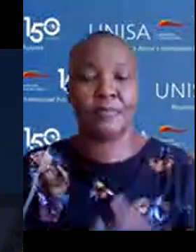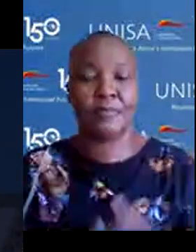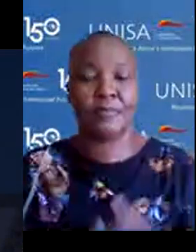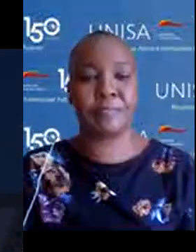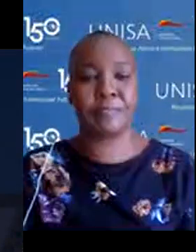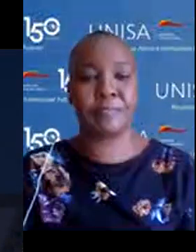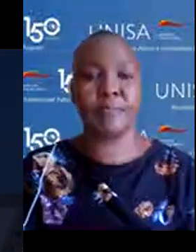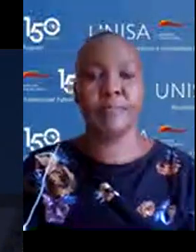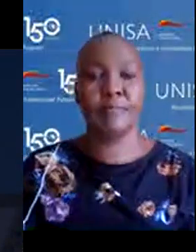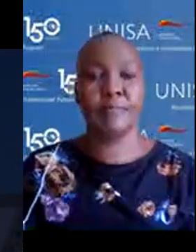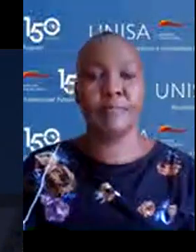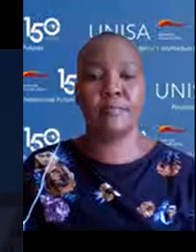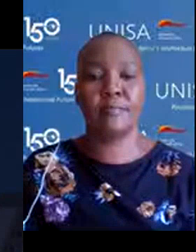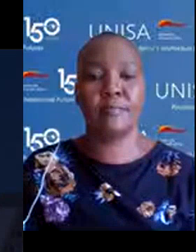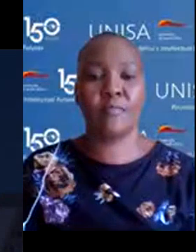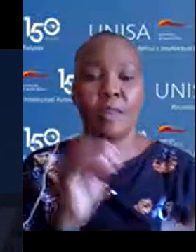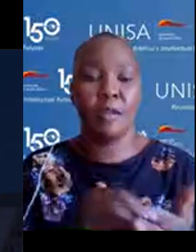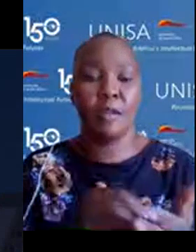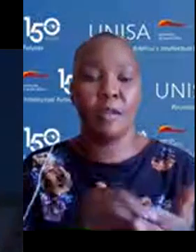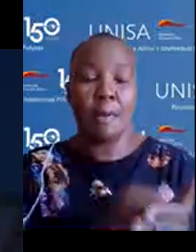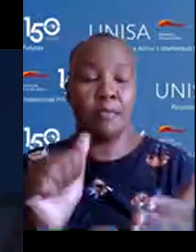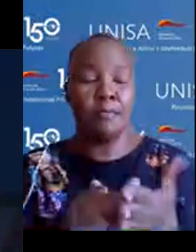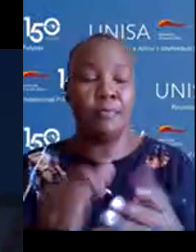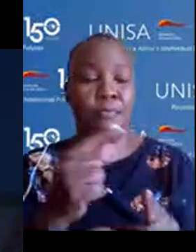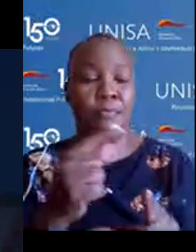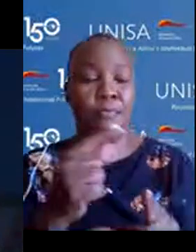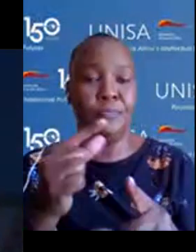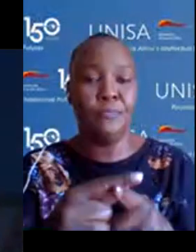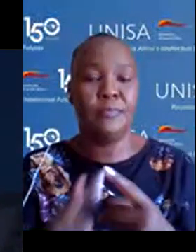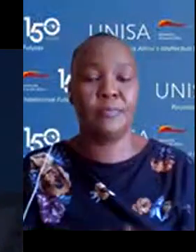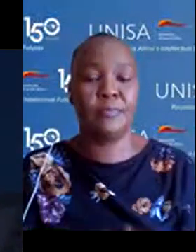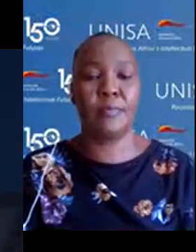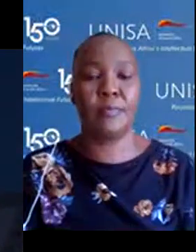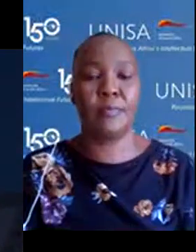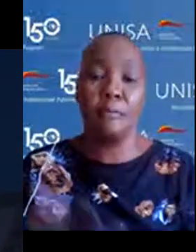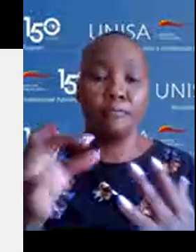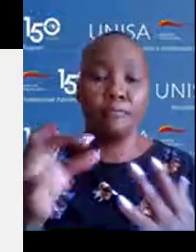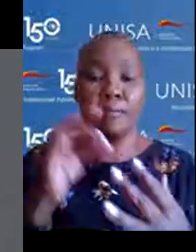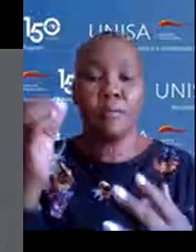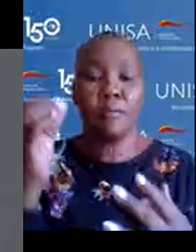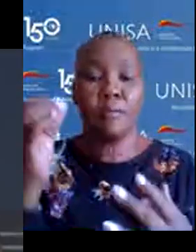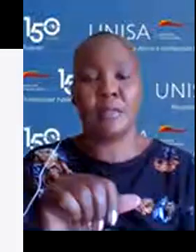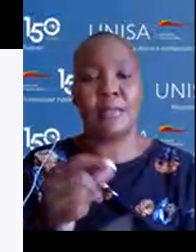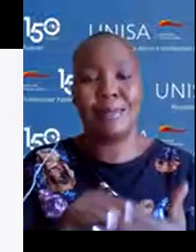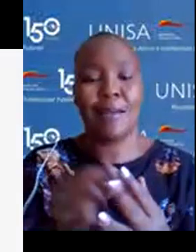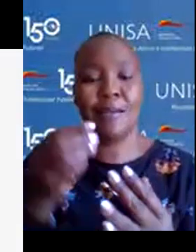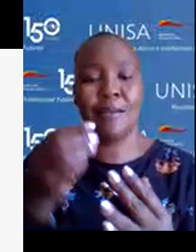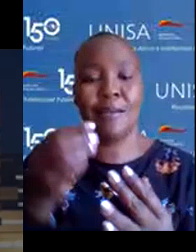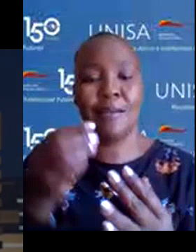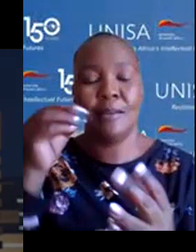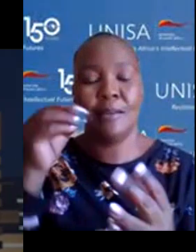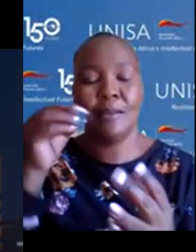You then need to insert your MyUnisa password, and then you select sign in.